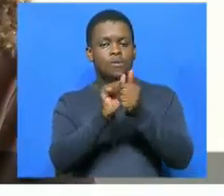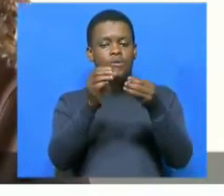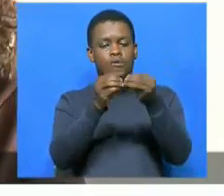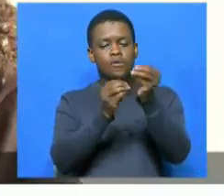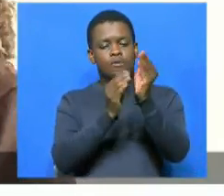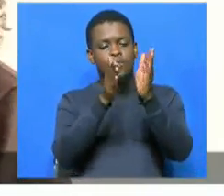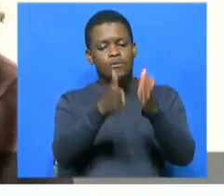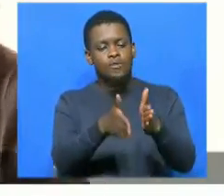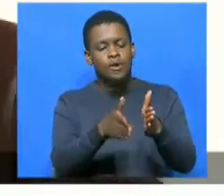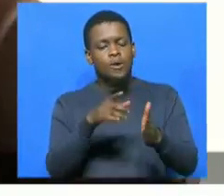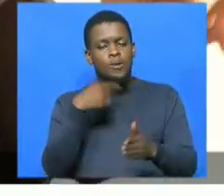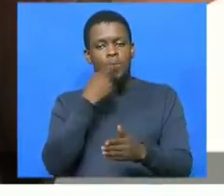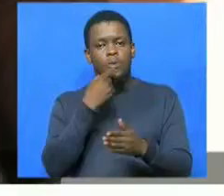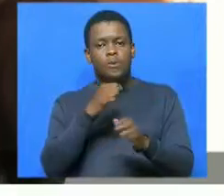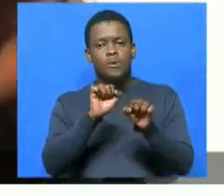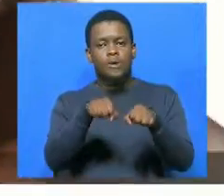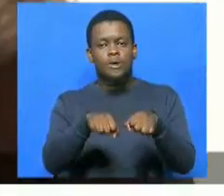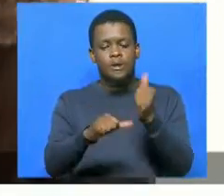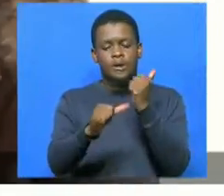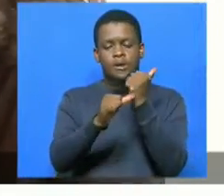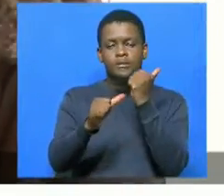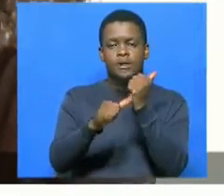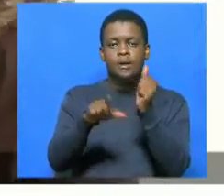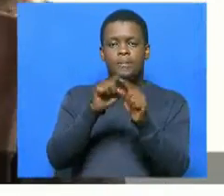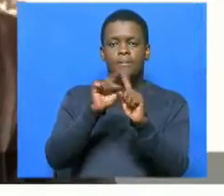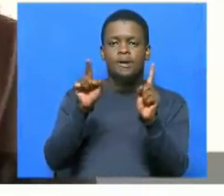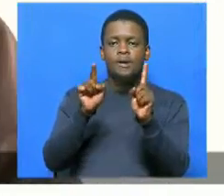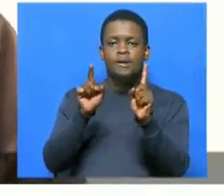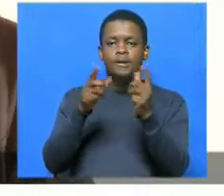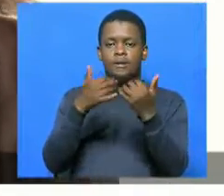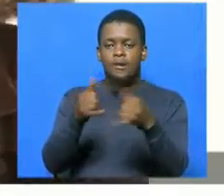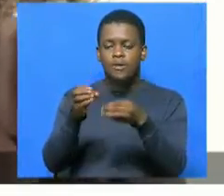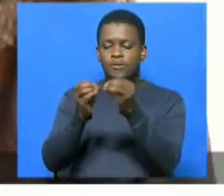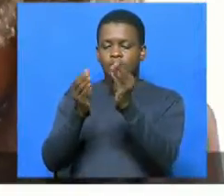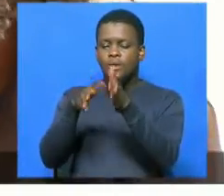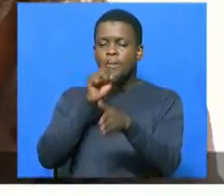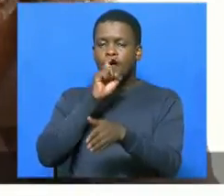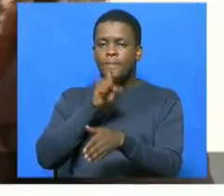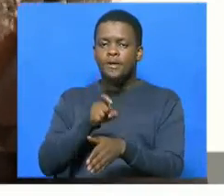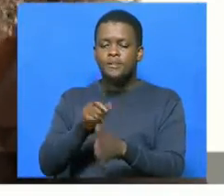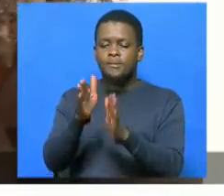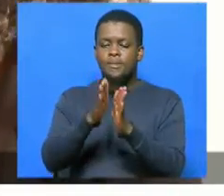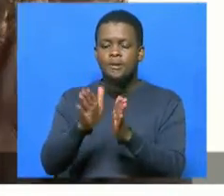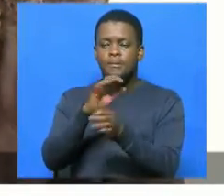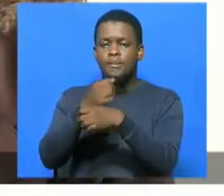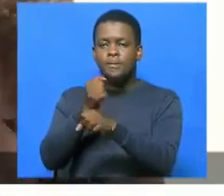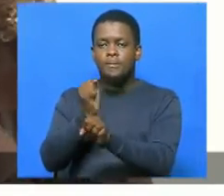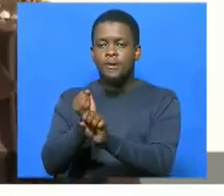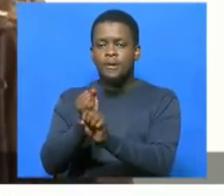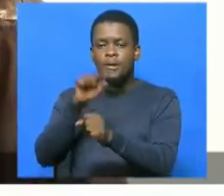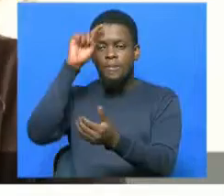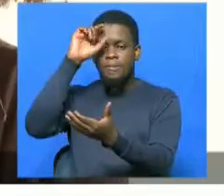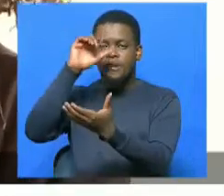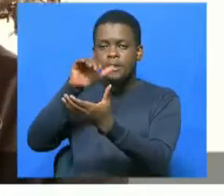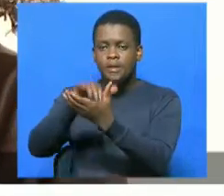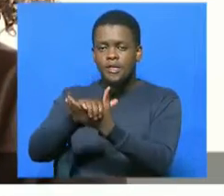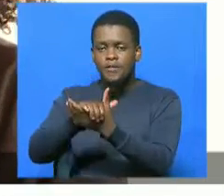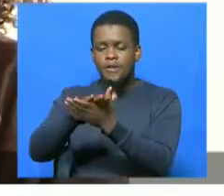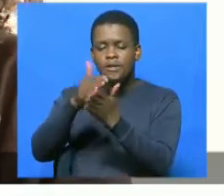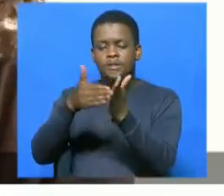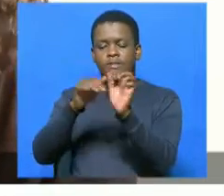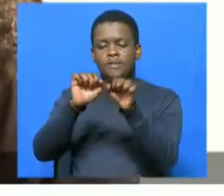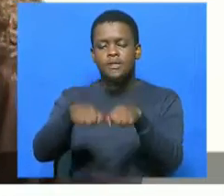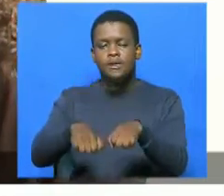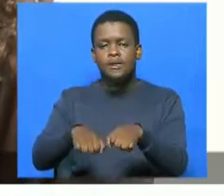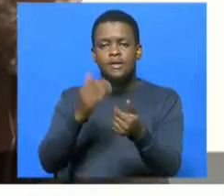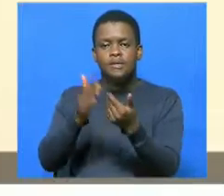to. I had a worm with me to show it to the extension officer. I guess it would be much easier since he attended the meeting as